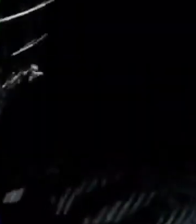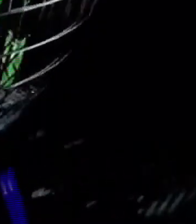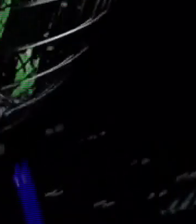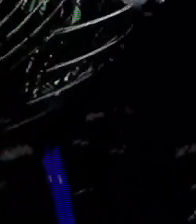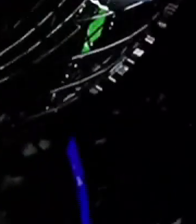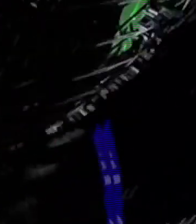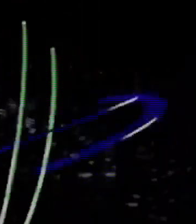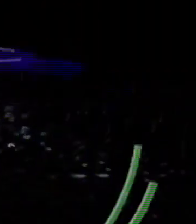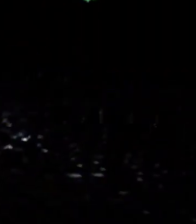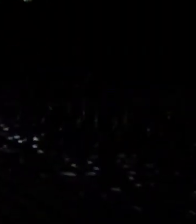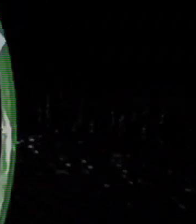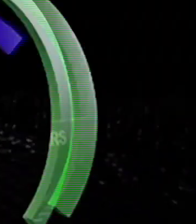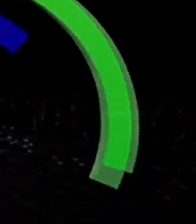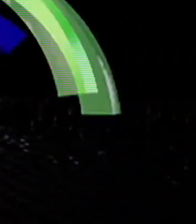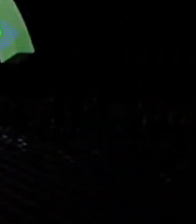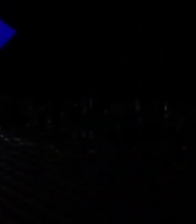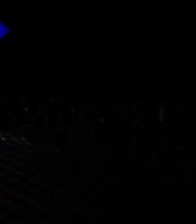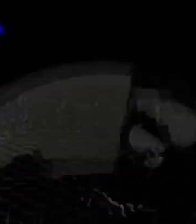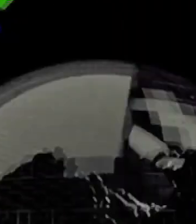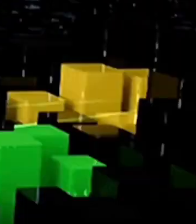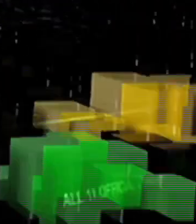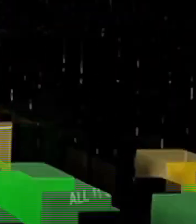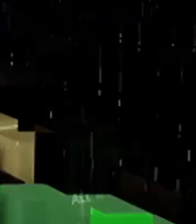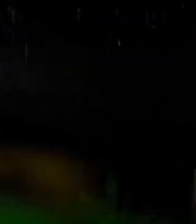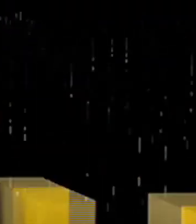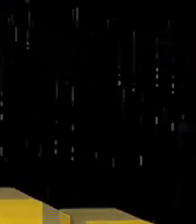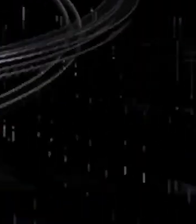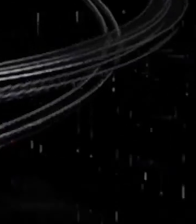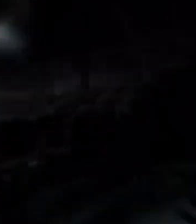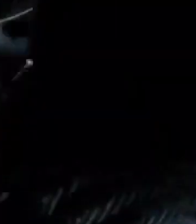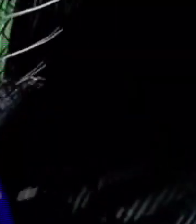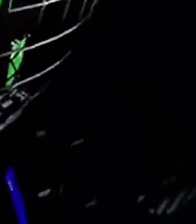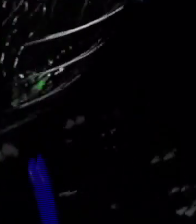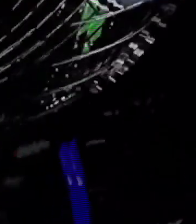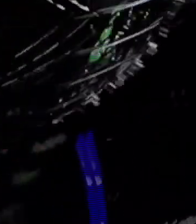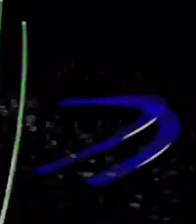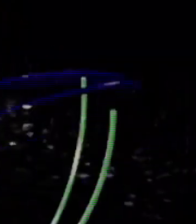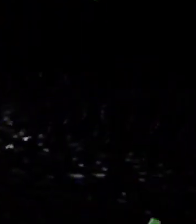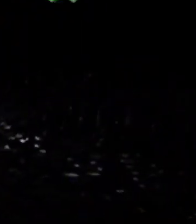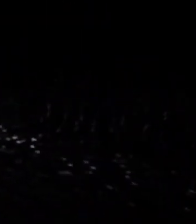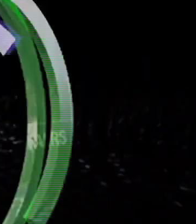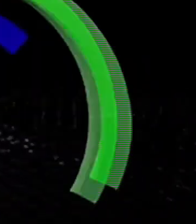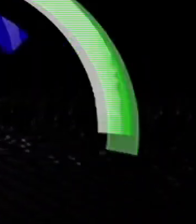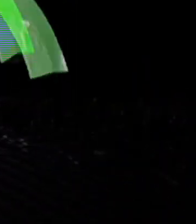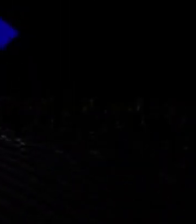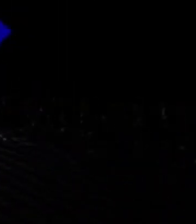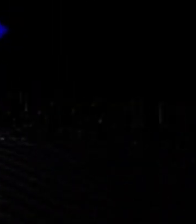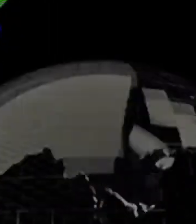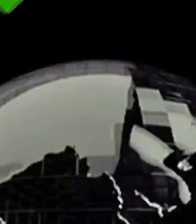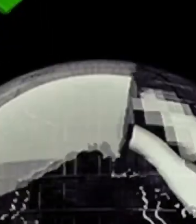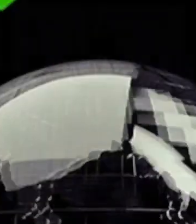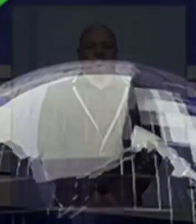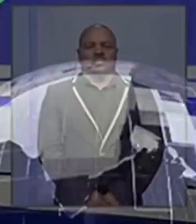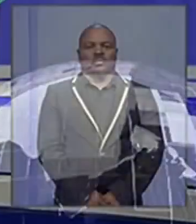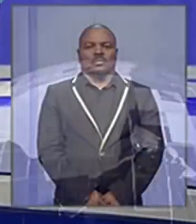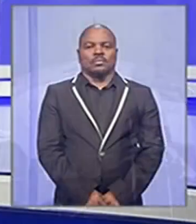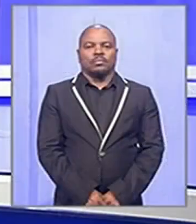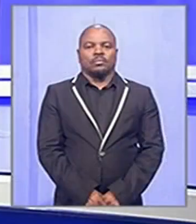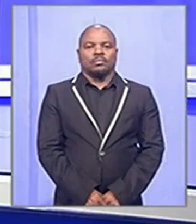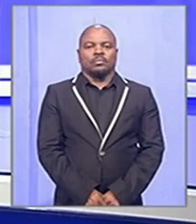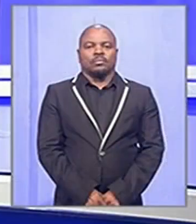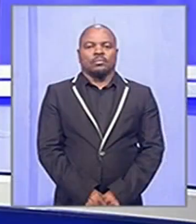case. Normally, the prosecutor would not initiate legal proceedings unless he or she is